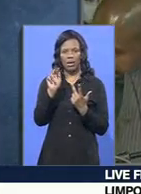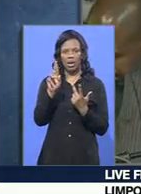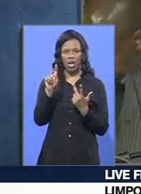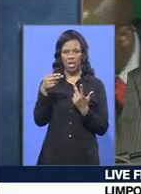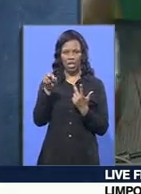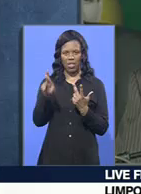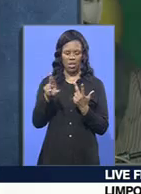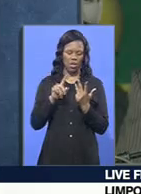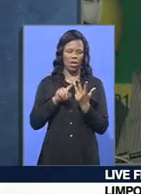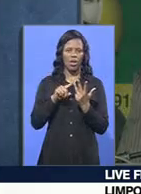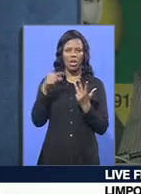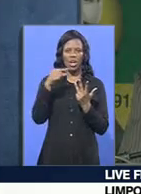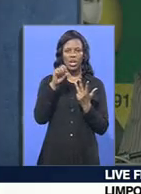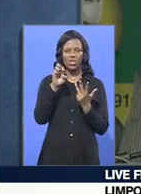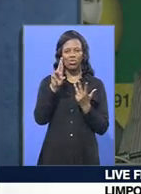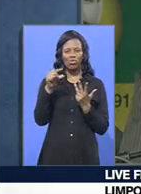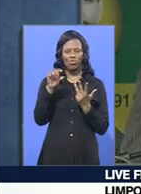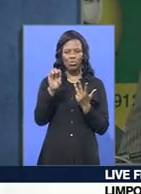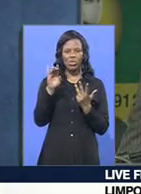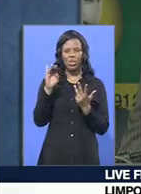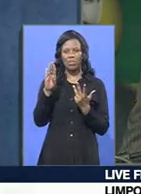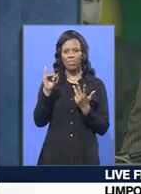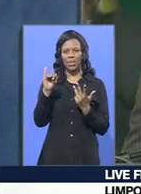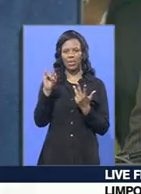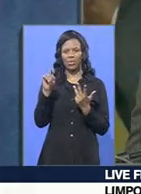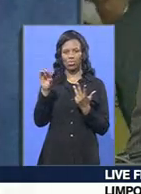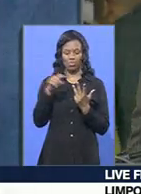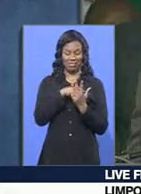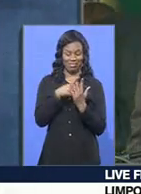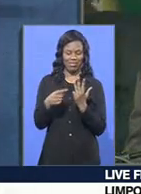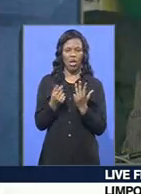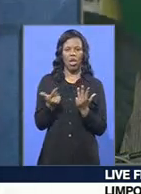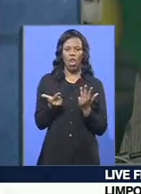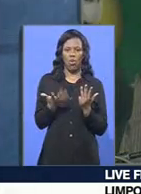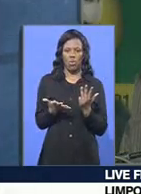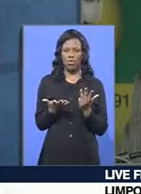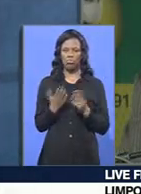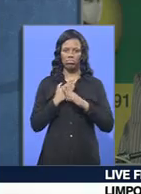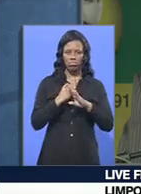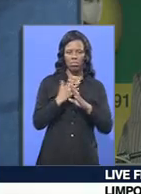George Bezos were part of the defense team.